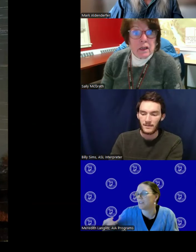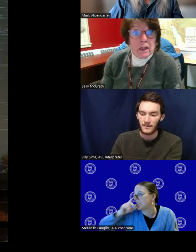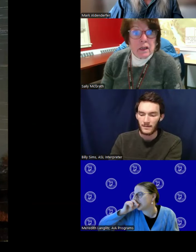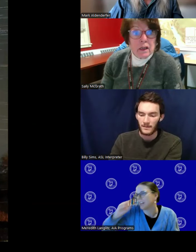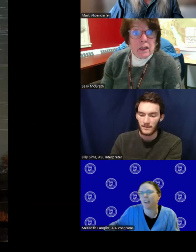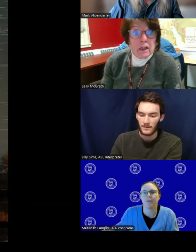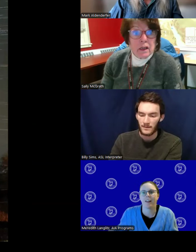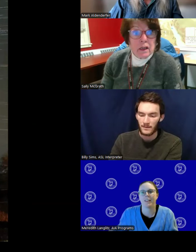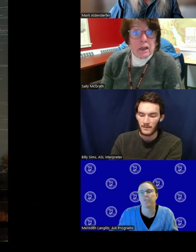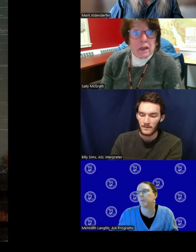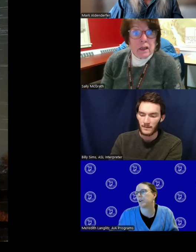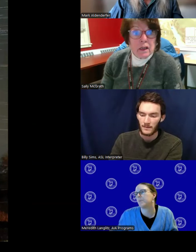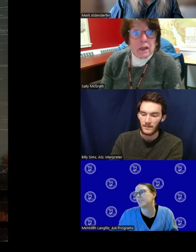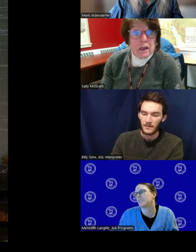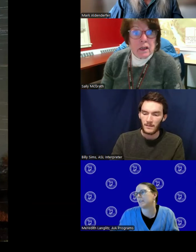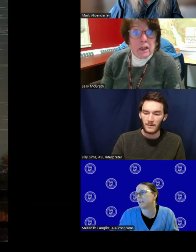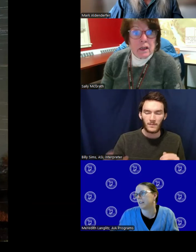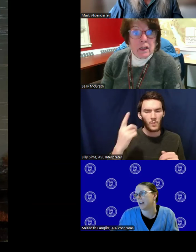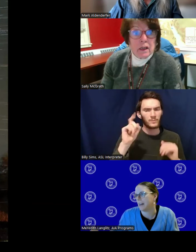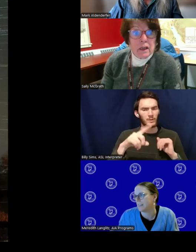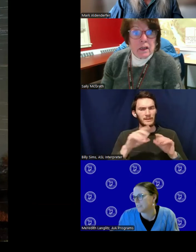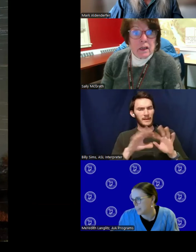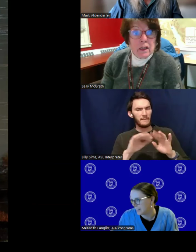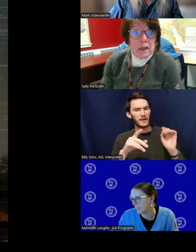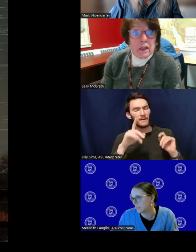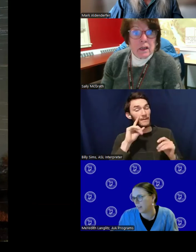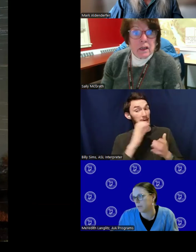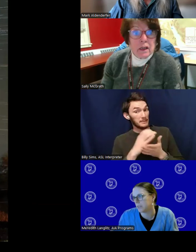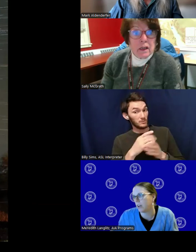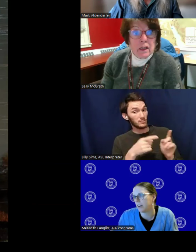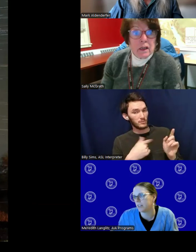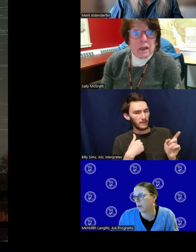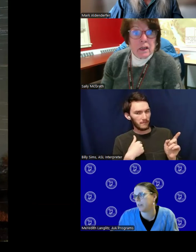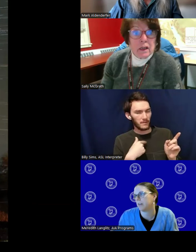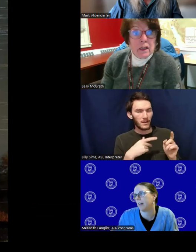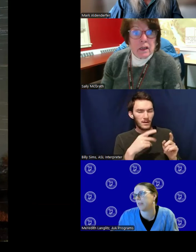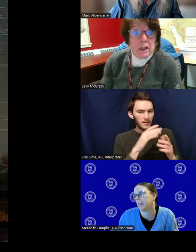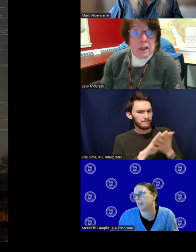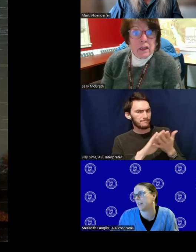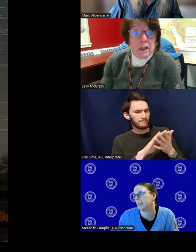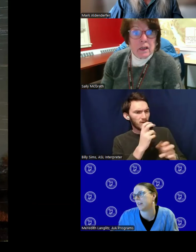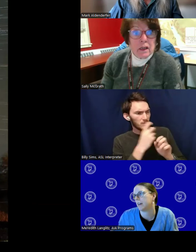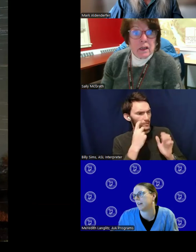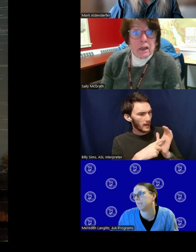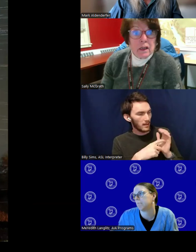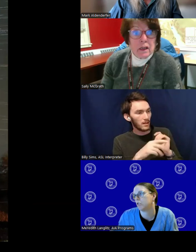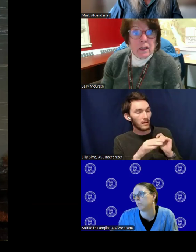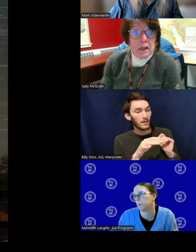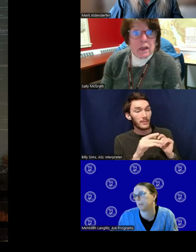one question, just a clarifying thing from your images there. It was a little hard to tell whether or not the